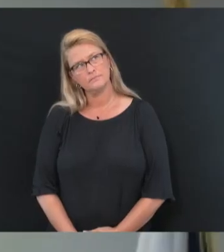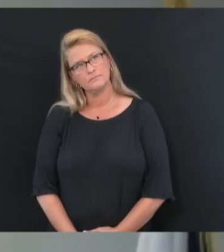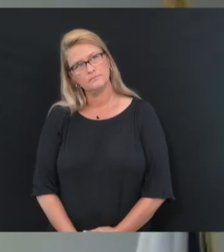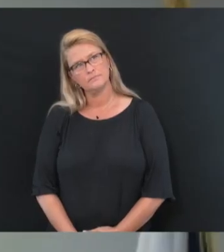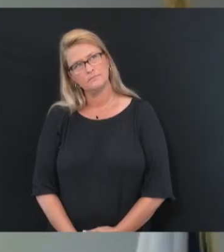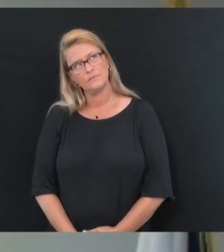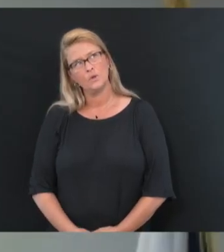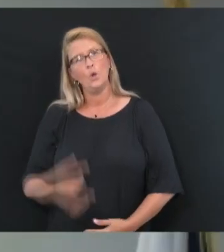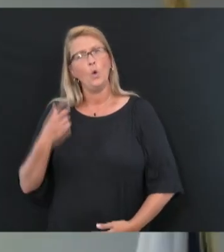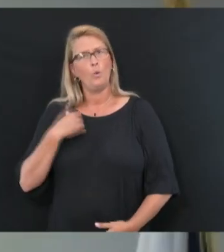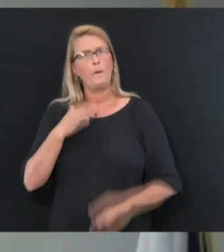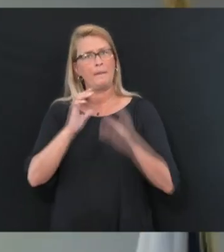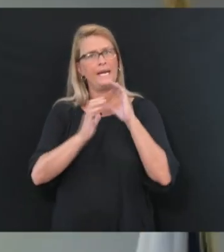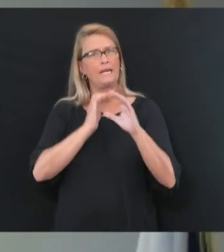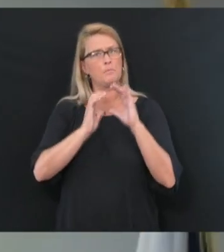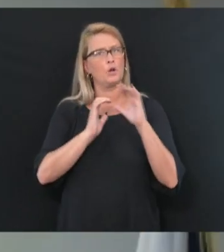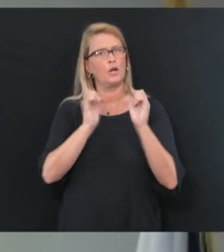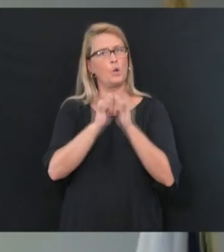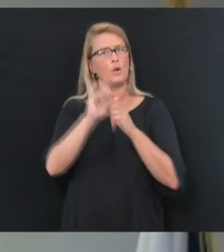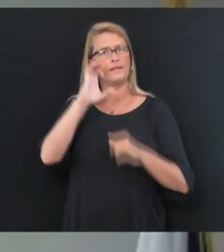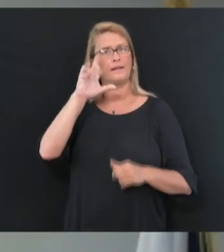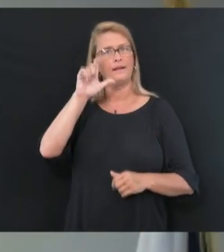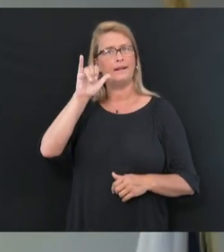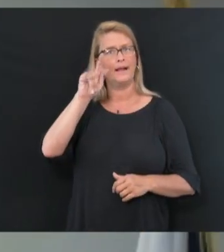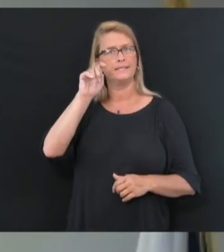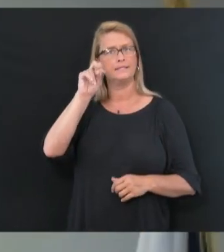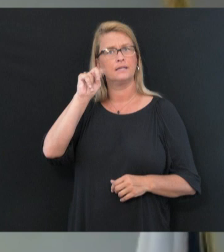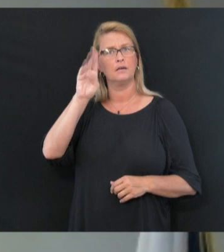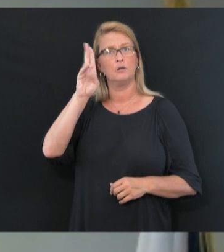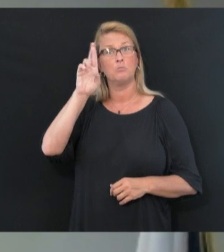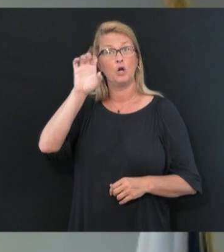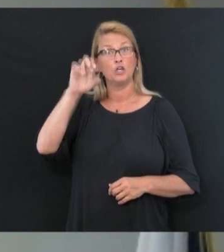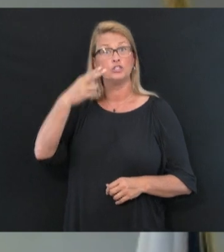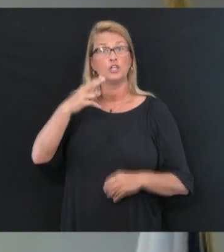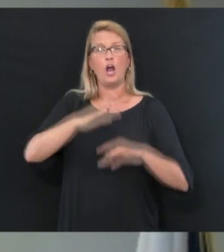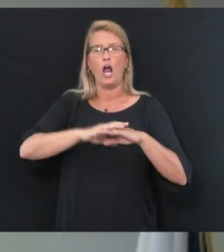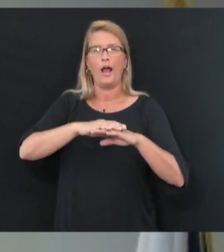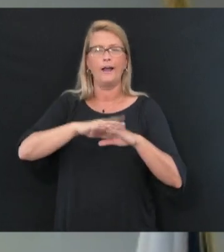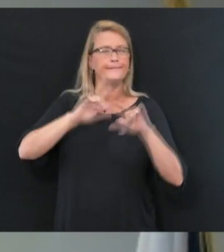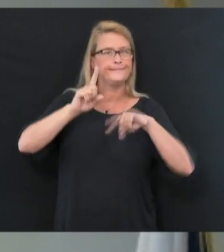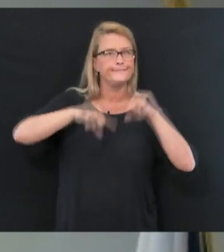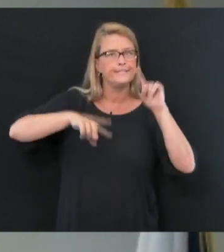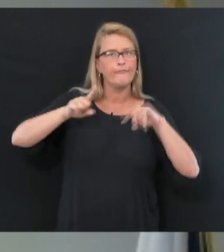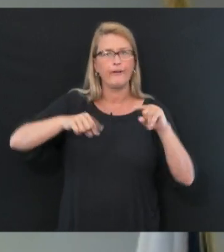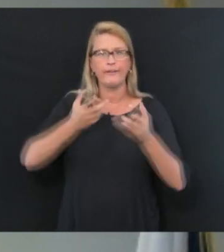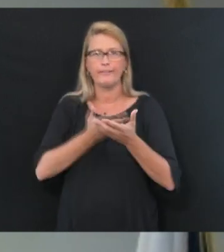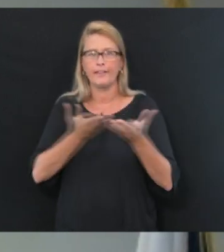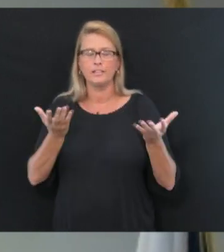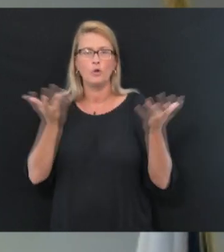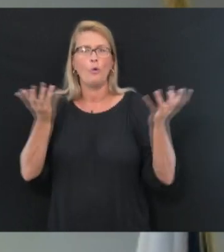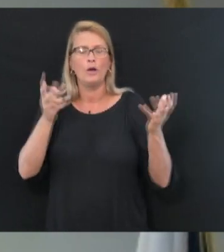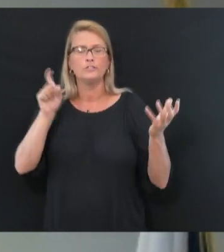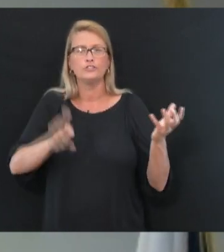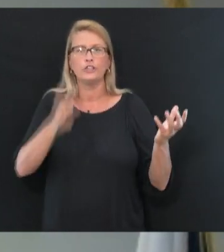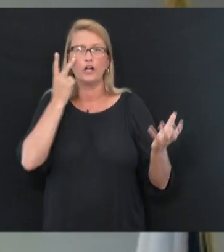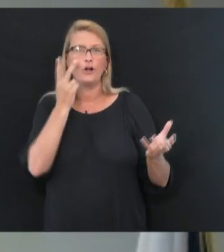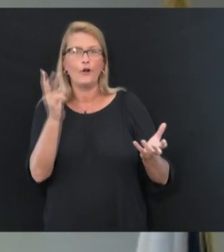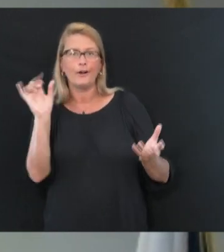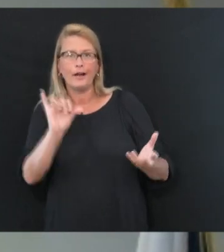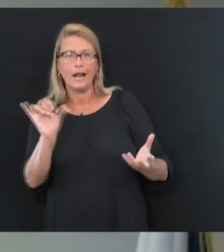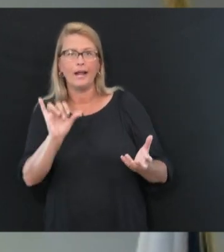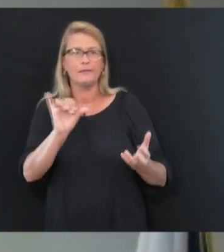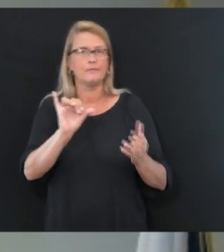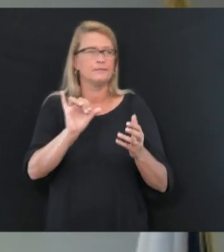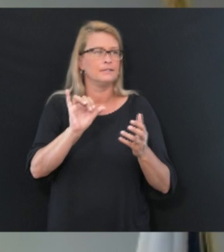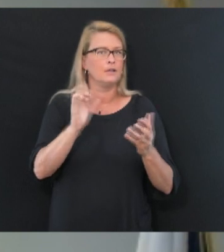Clayton Birch on a variety of these issues in terms of what needs or what should be in effect with regard